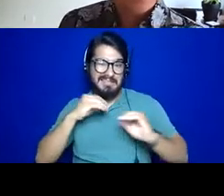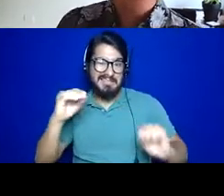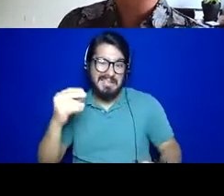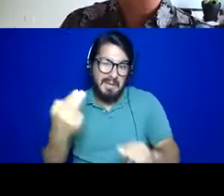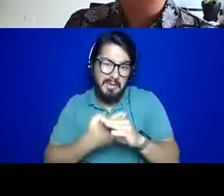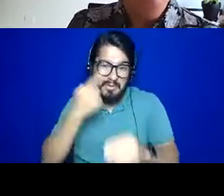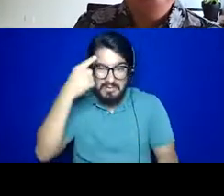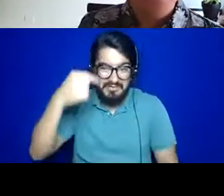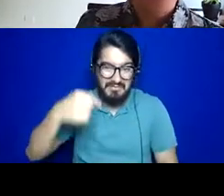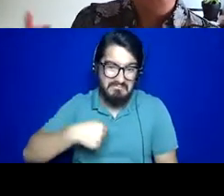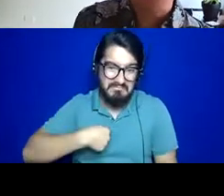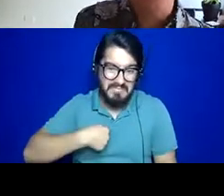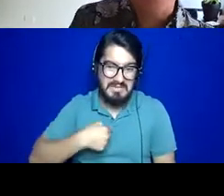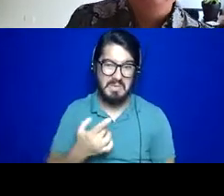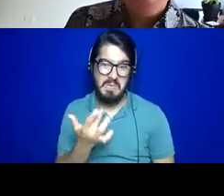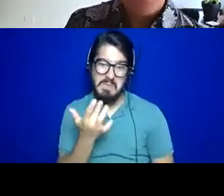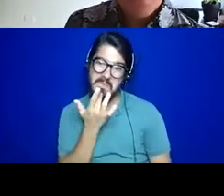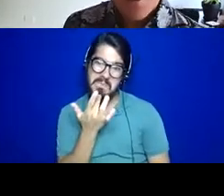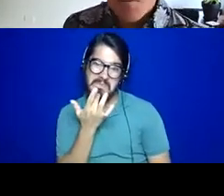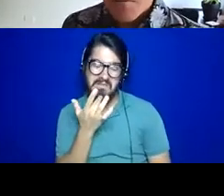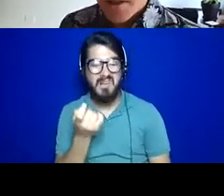so I would rather not have it there than have it there.